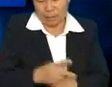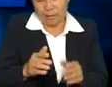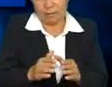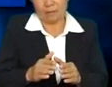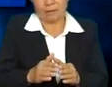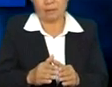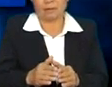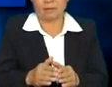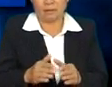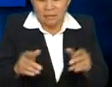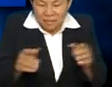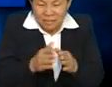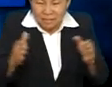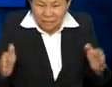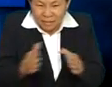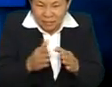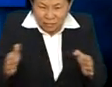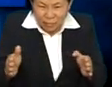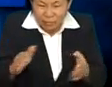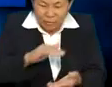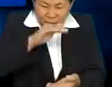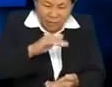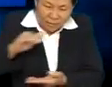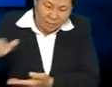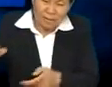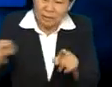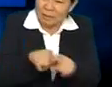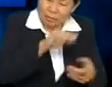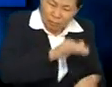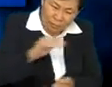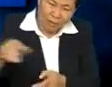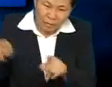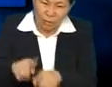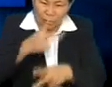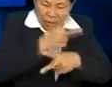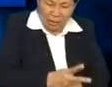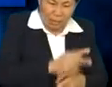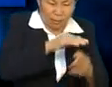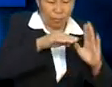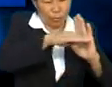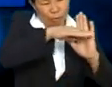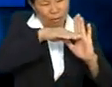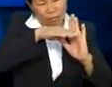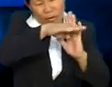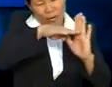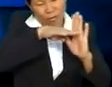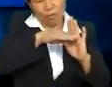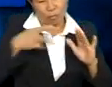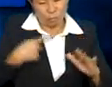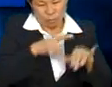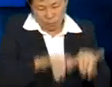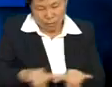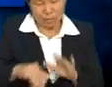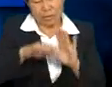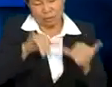the size of the materials the same. We also kept the level of water. We